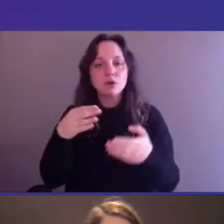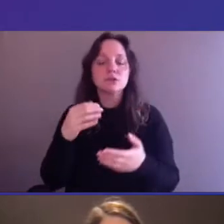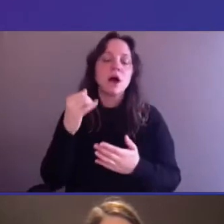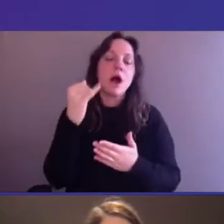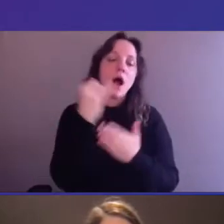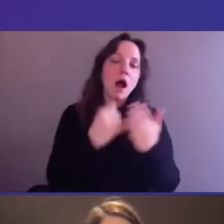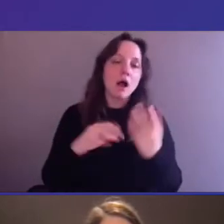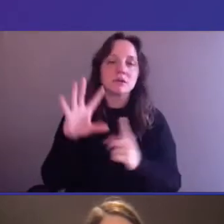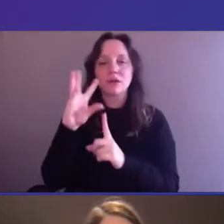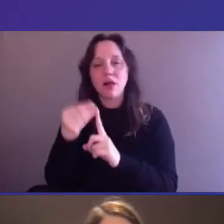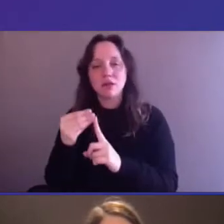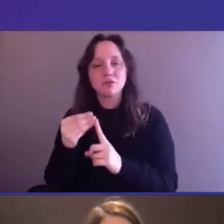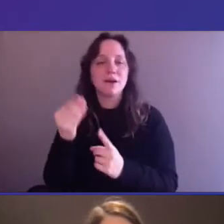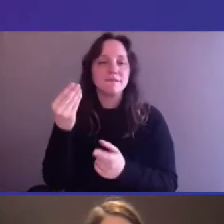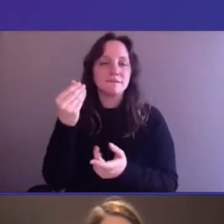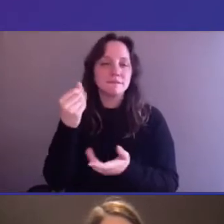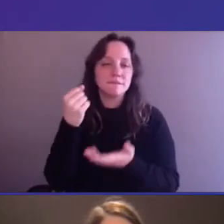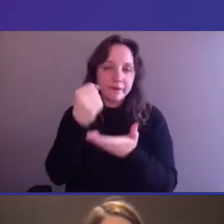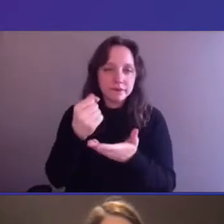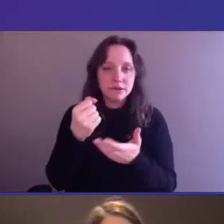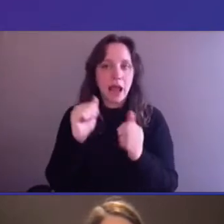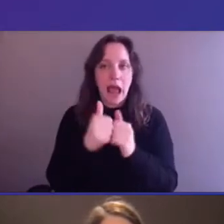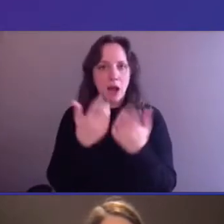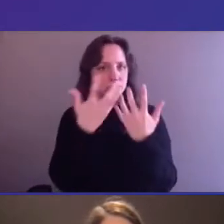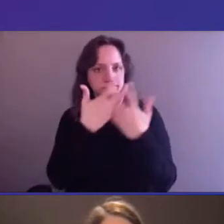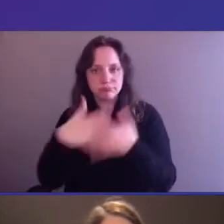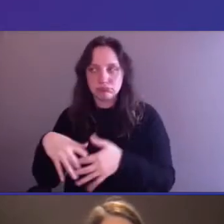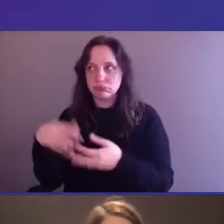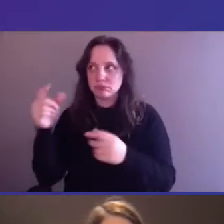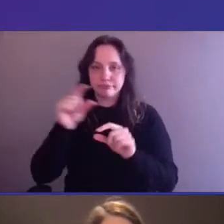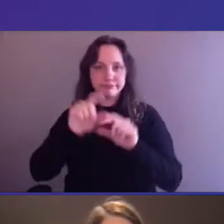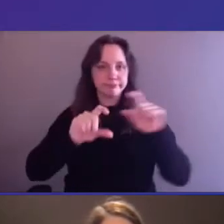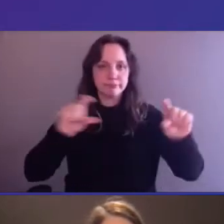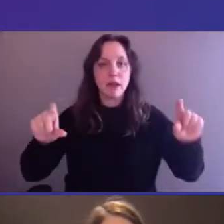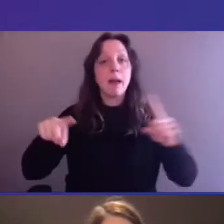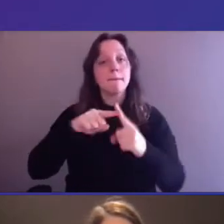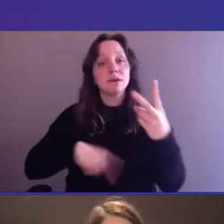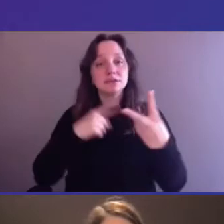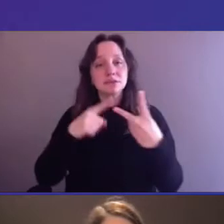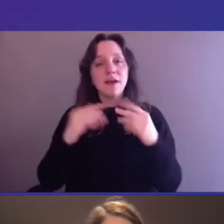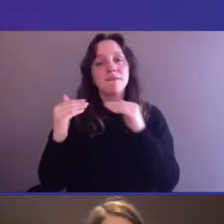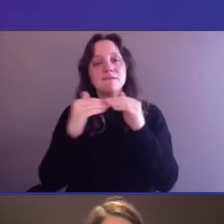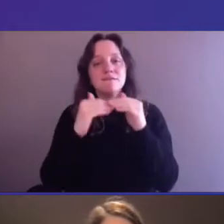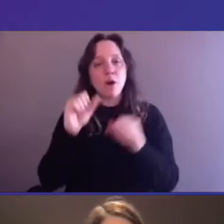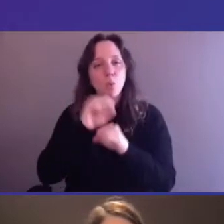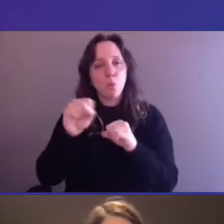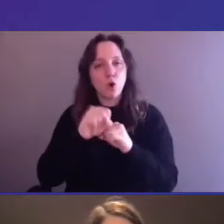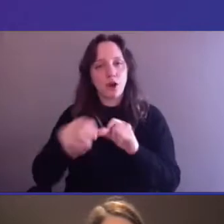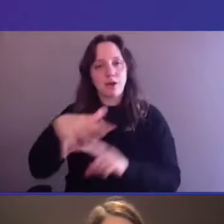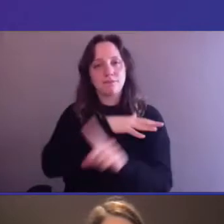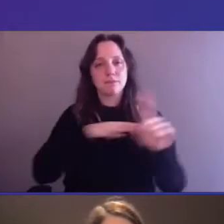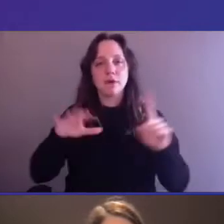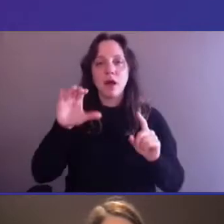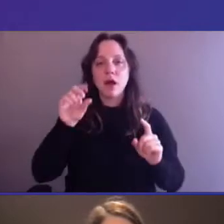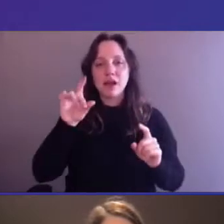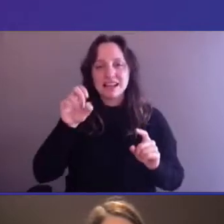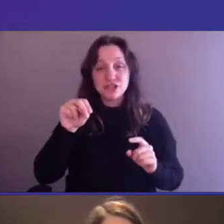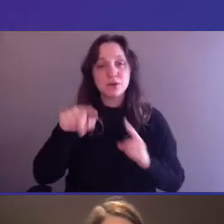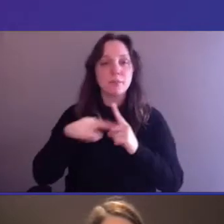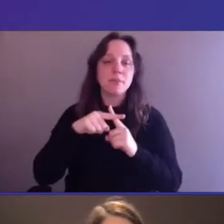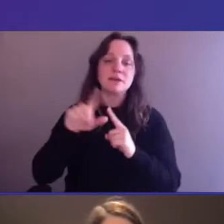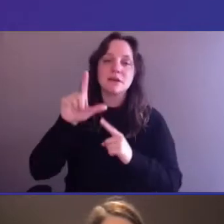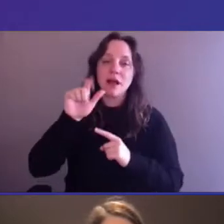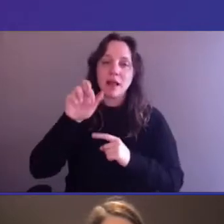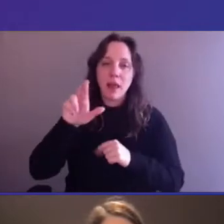funding mechanisms. I also focus on fair working conditions and labor practices for freelance dancers through my work with